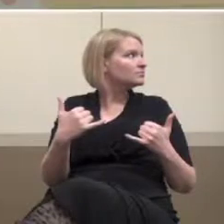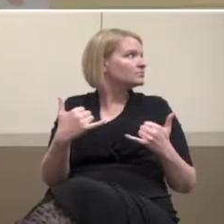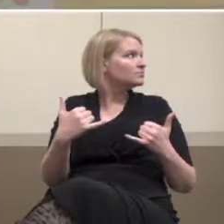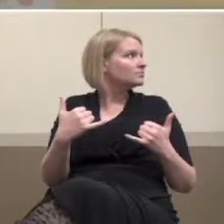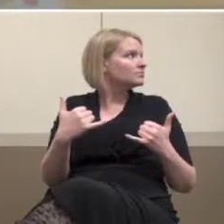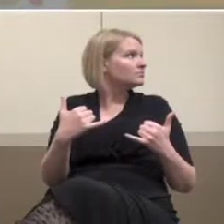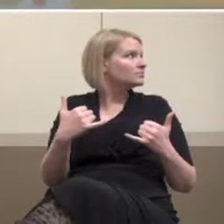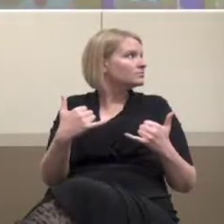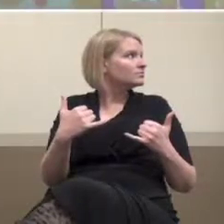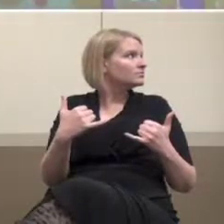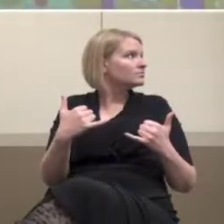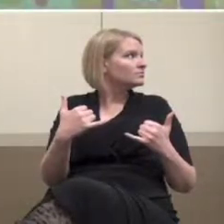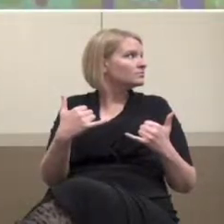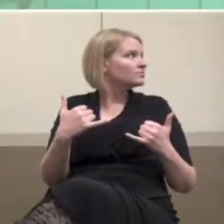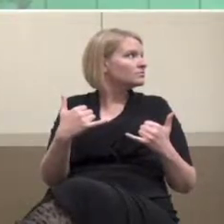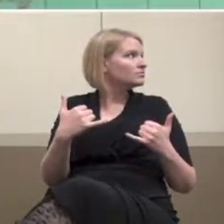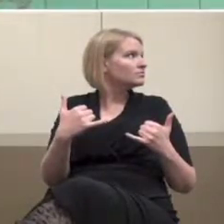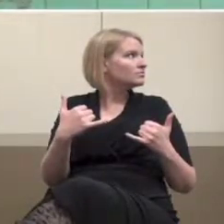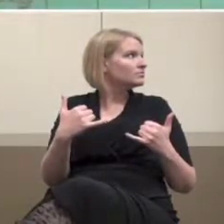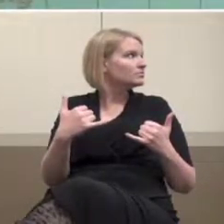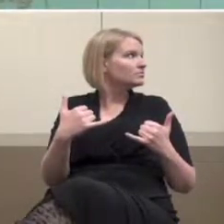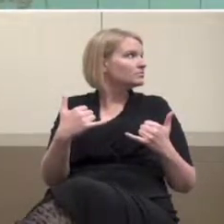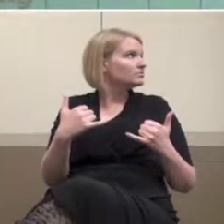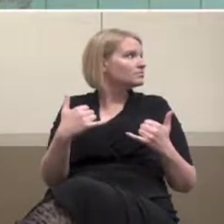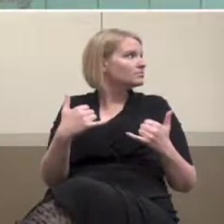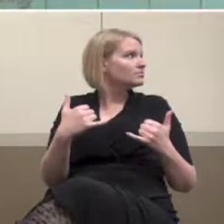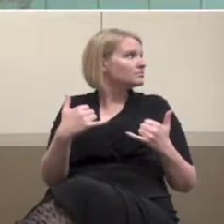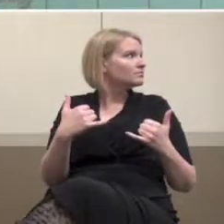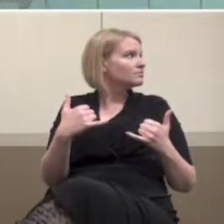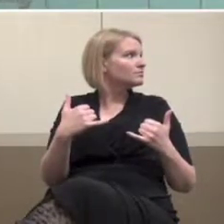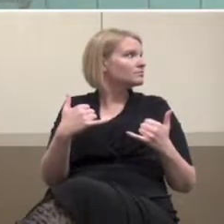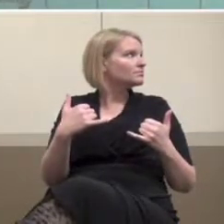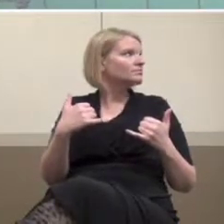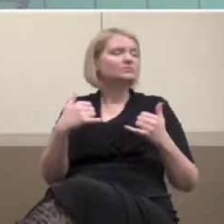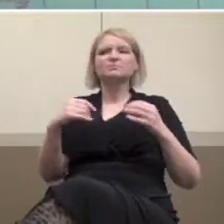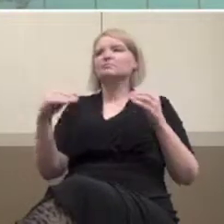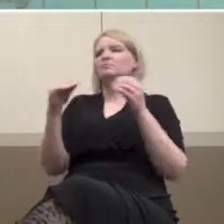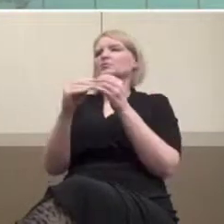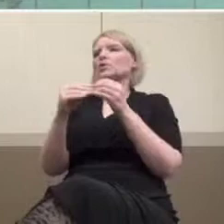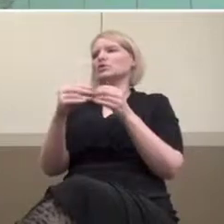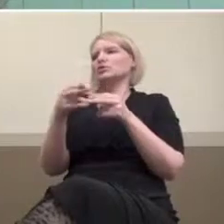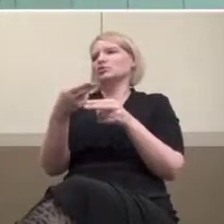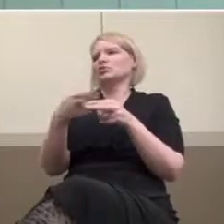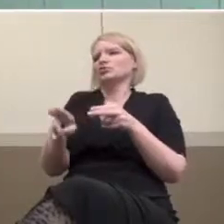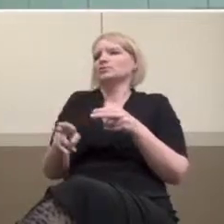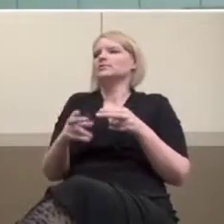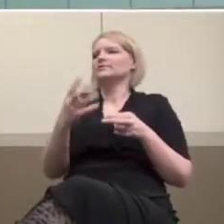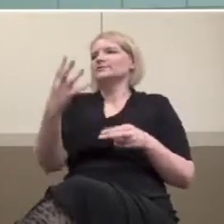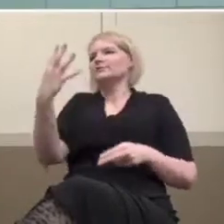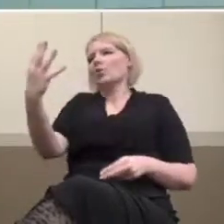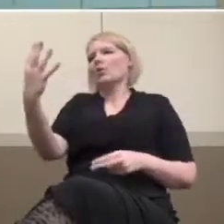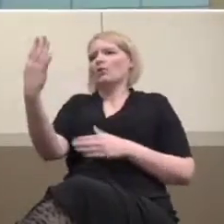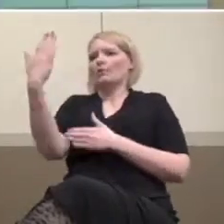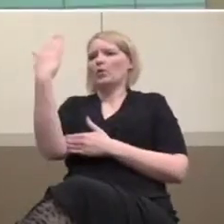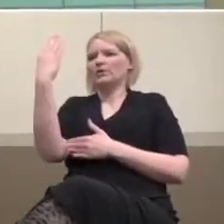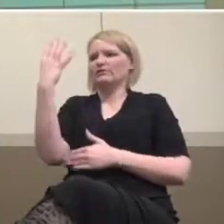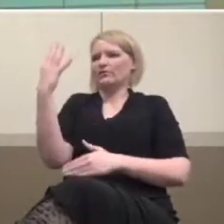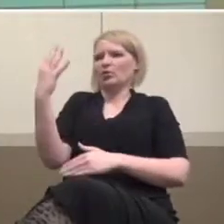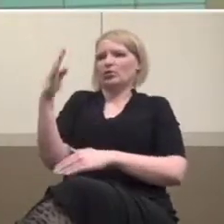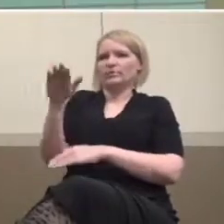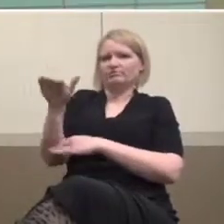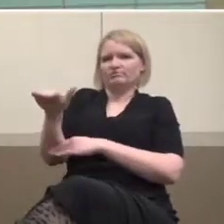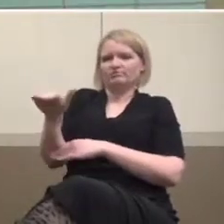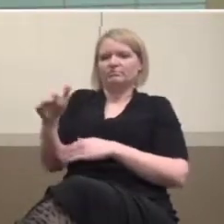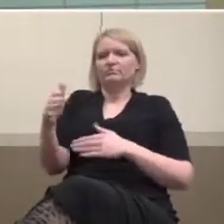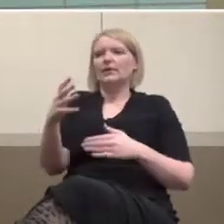it is a little bit shorter. It only has a couple things. There's only 4 things for the morning and 3 for the afternoon.